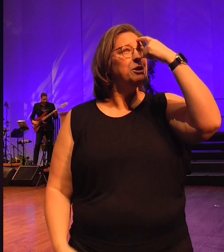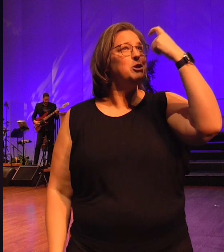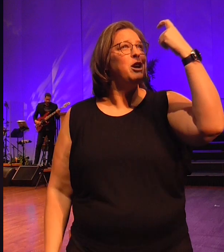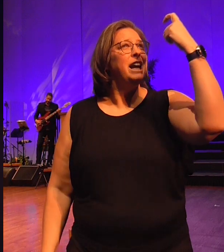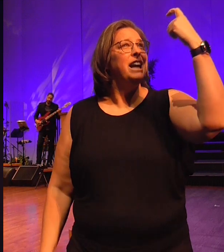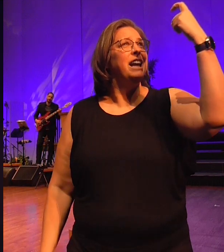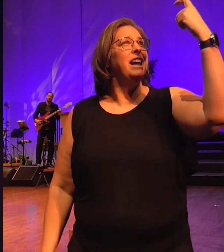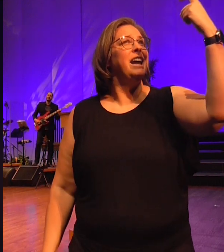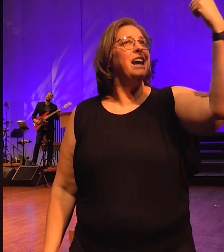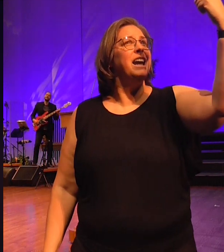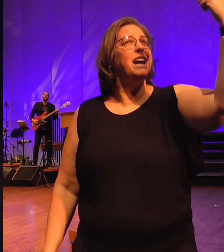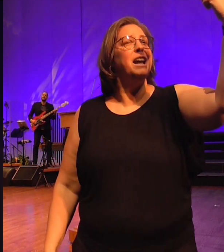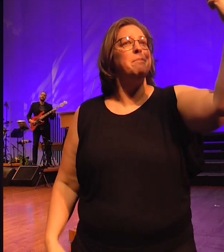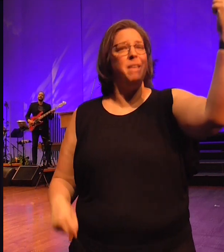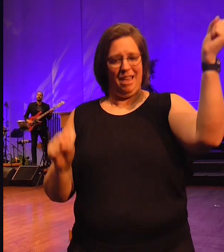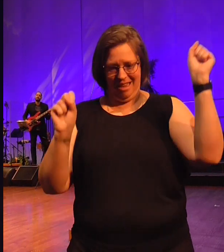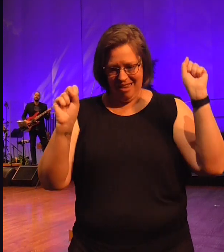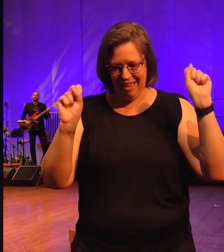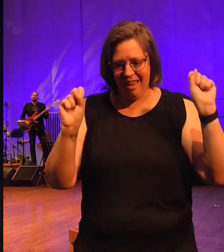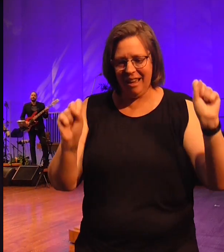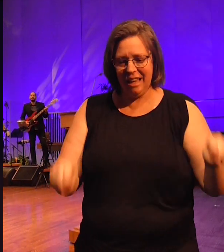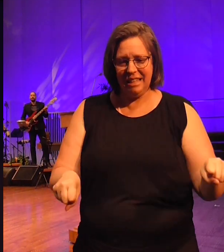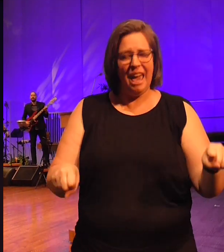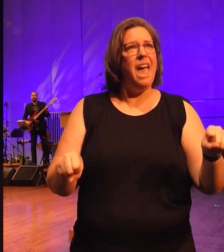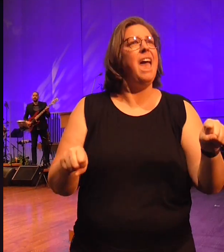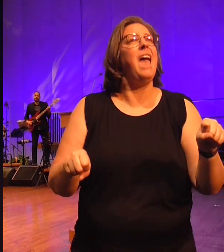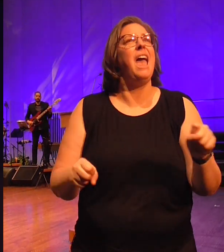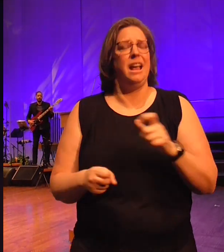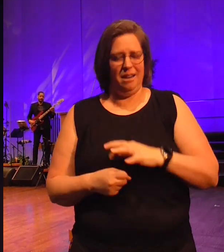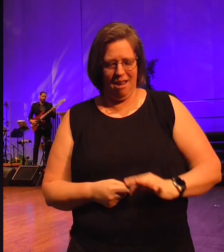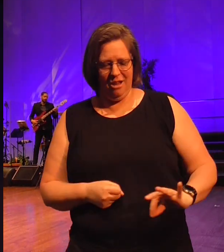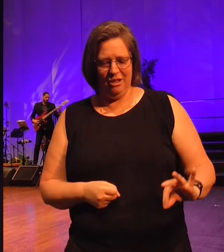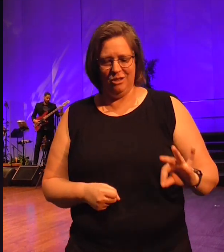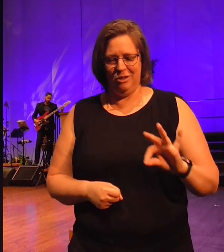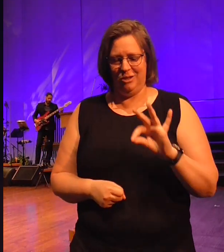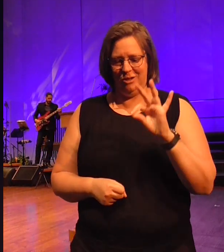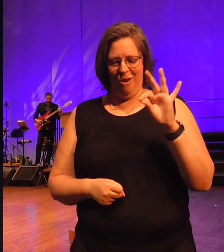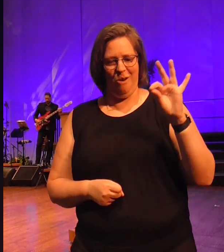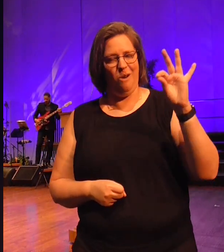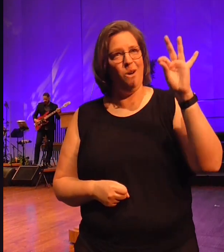he can redeem his soul and